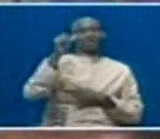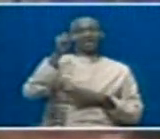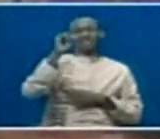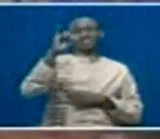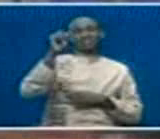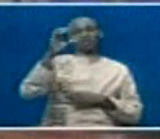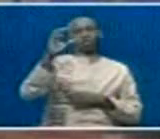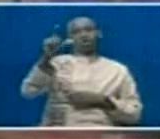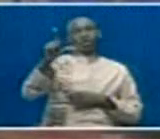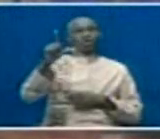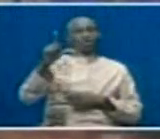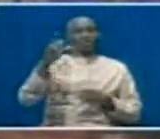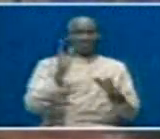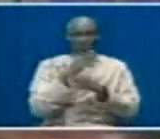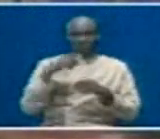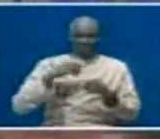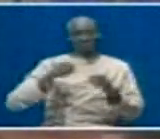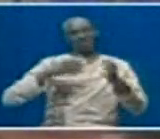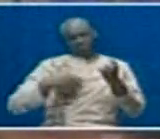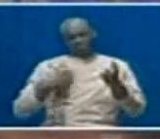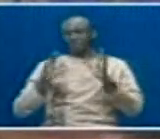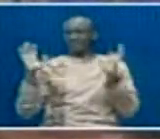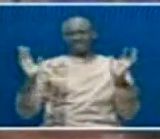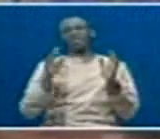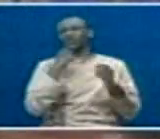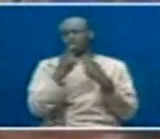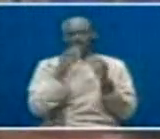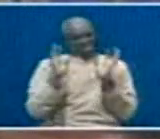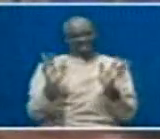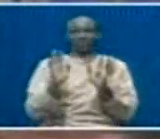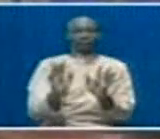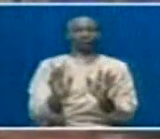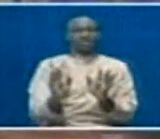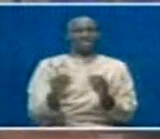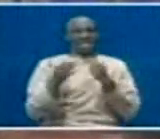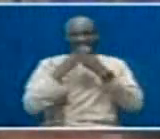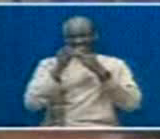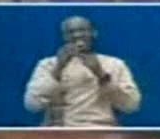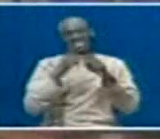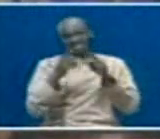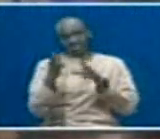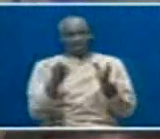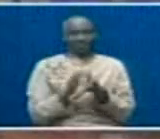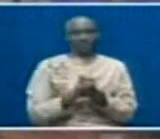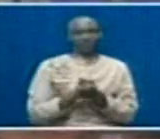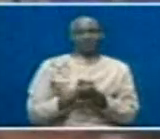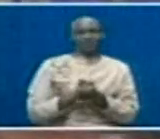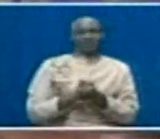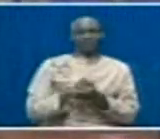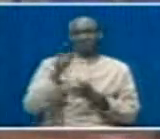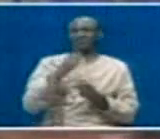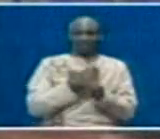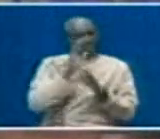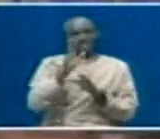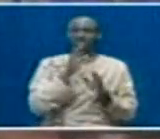liked kind of a, he went to Italy. Yeah. And actually it hit him hard in Italy, musically and